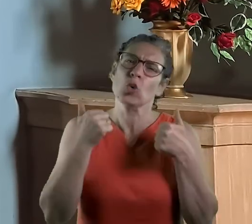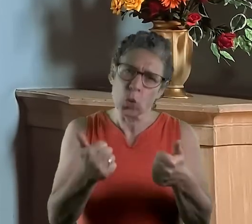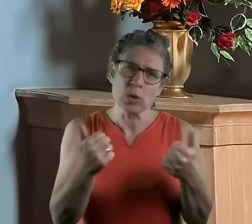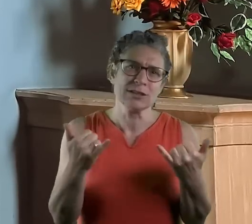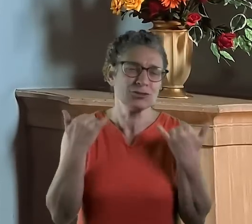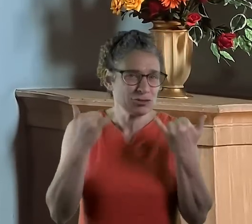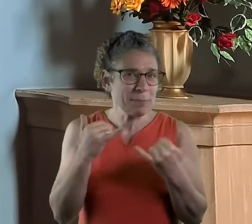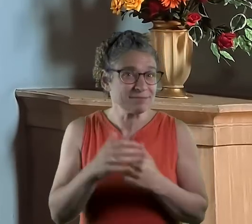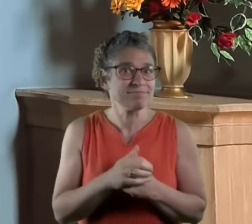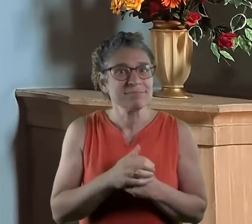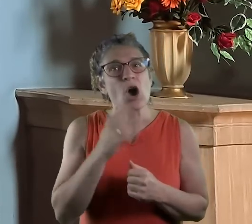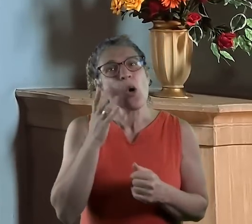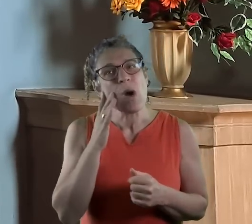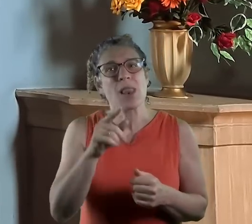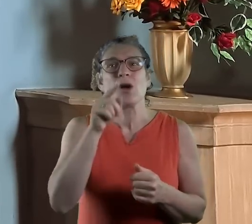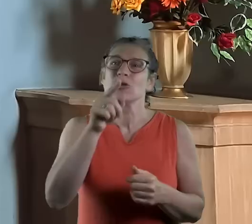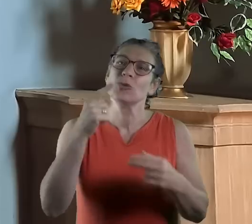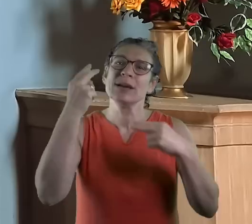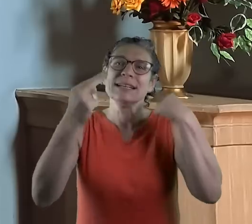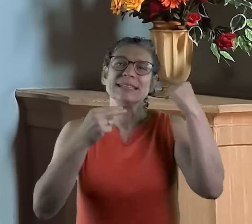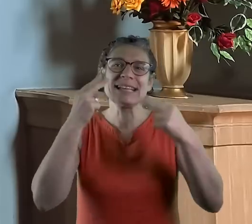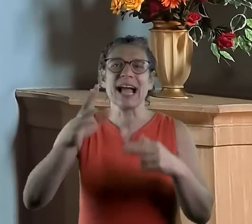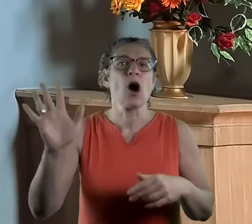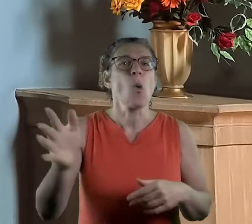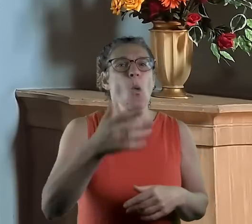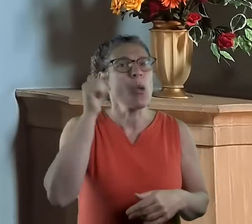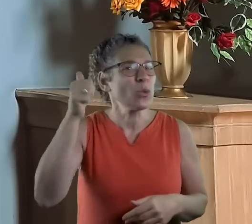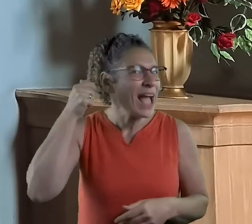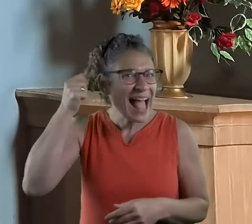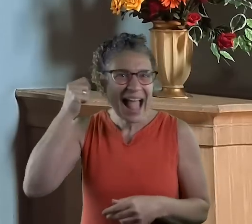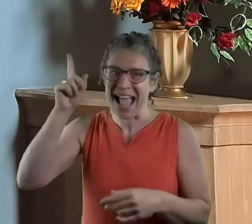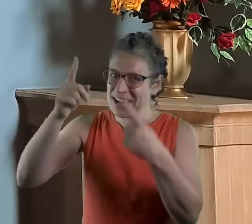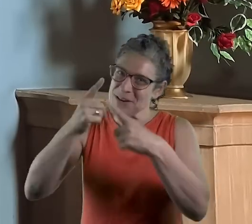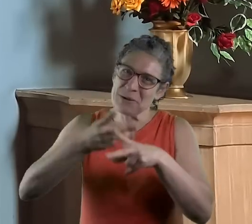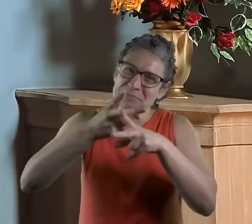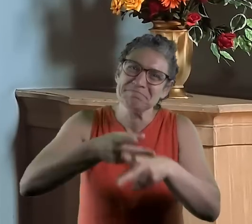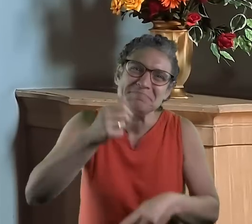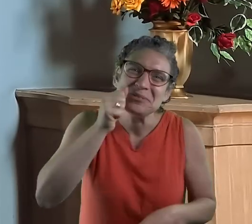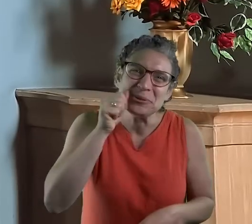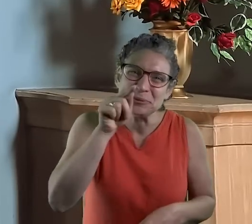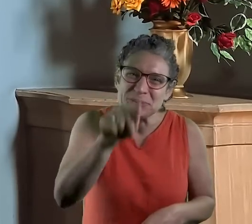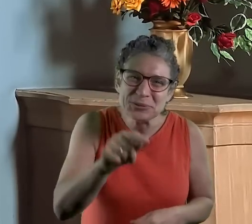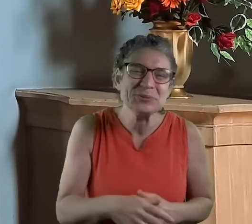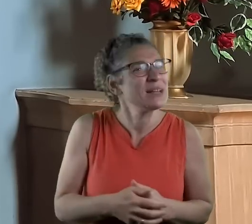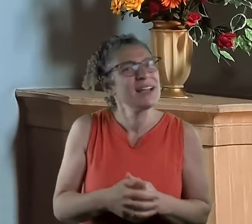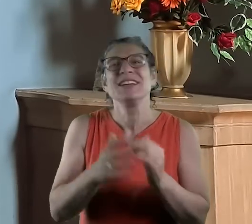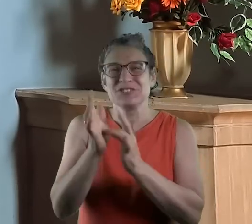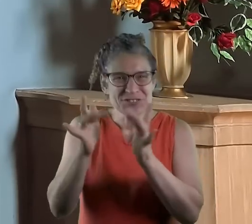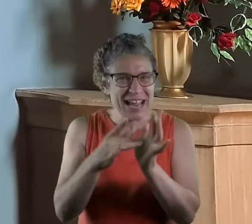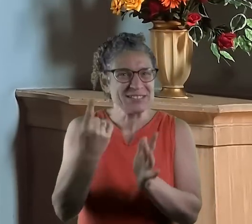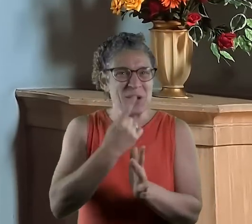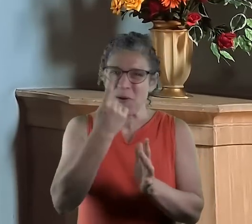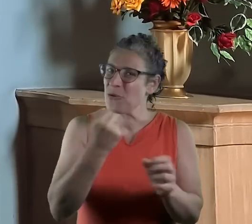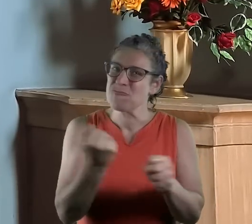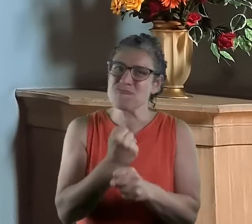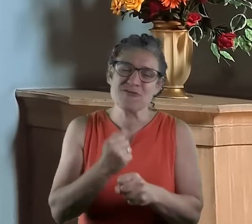good shepherd. Know that as you sing, every hair on your head is counted by your Father in heaven, and that Jesus,